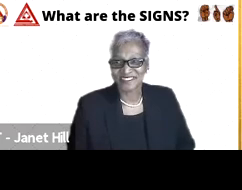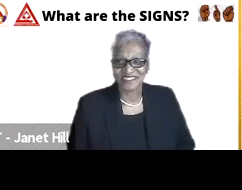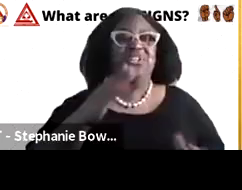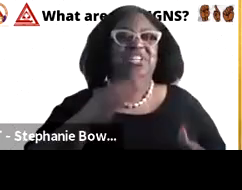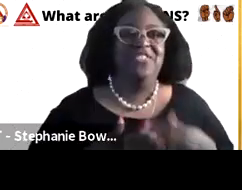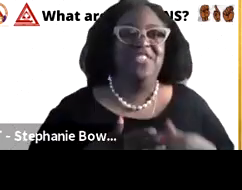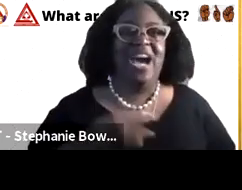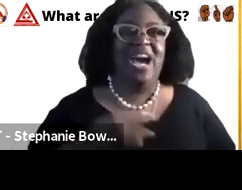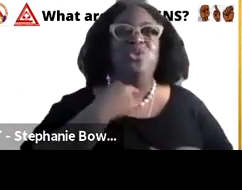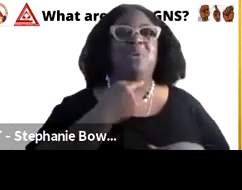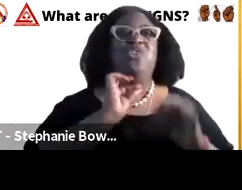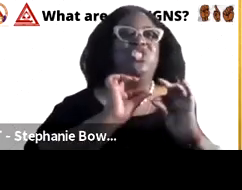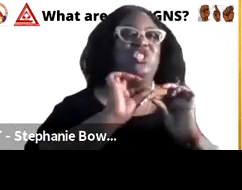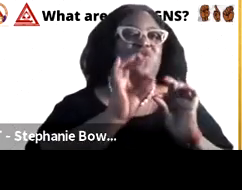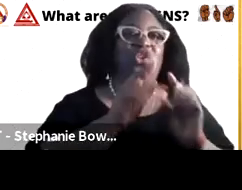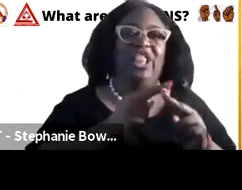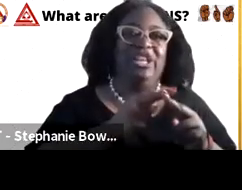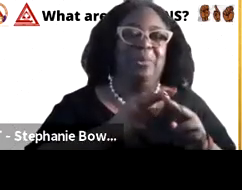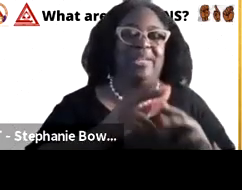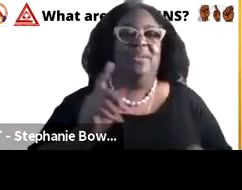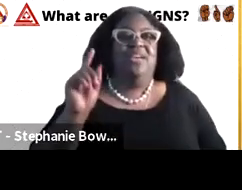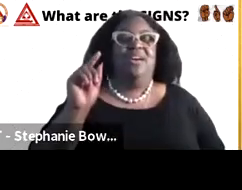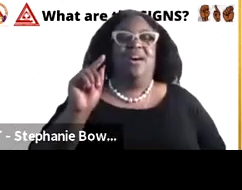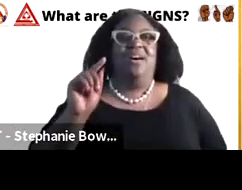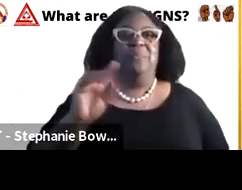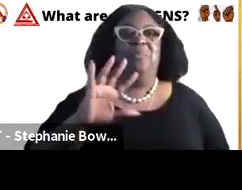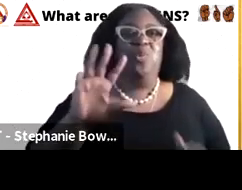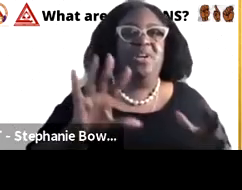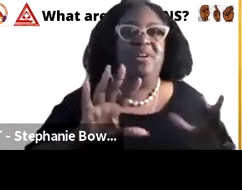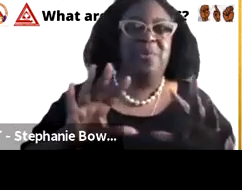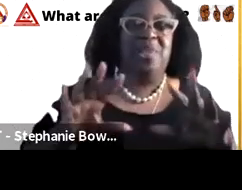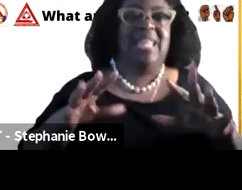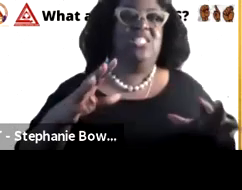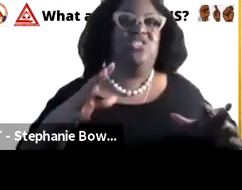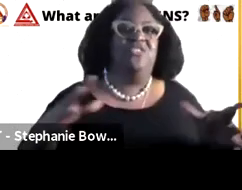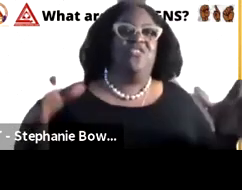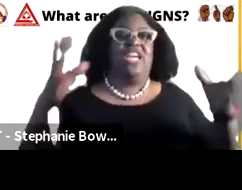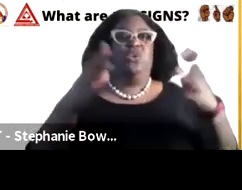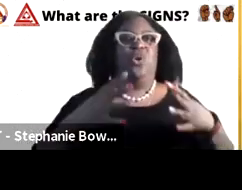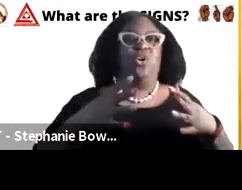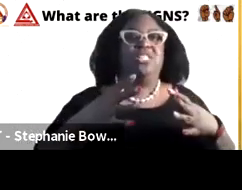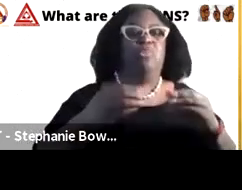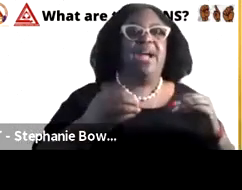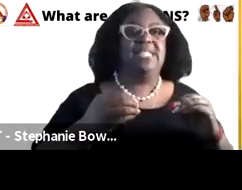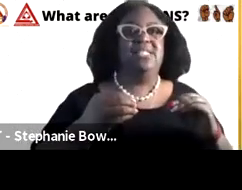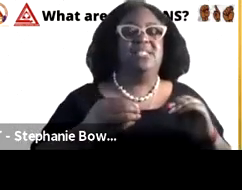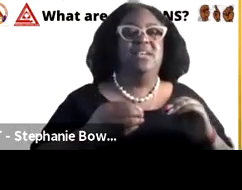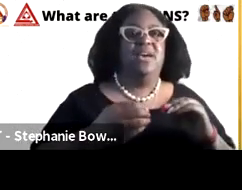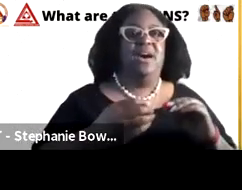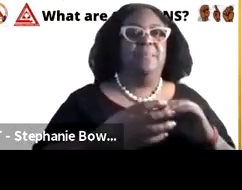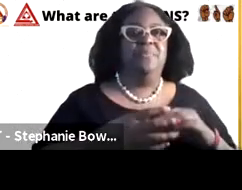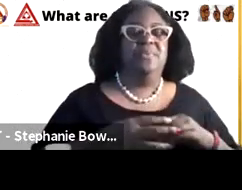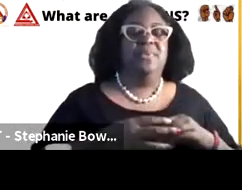Stephanie. Hello, good evening. I will use my voice just for a little bit, I would like to invite you all to